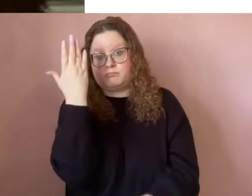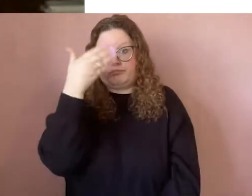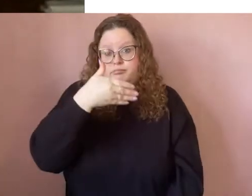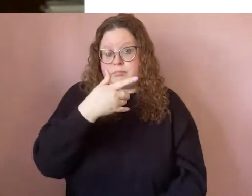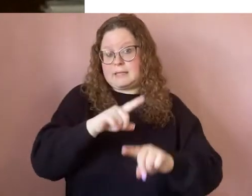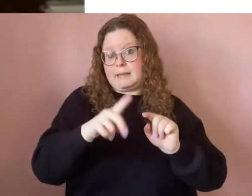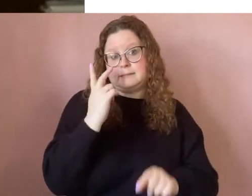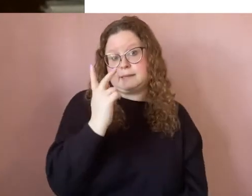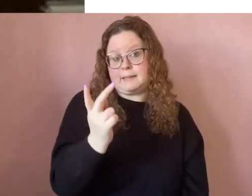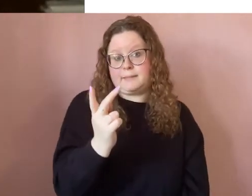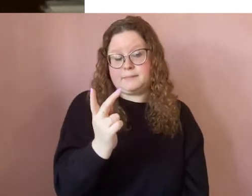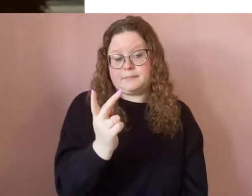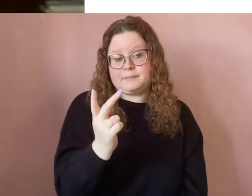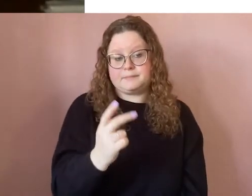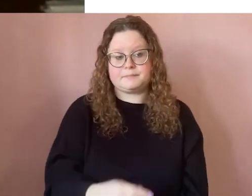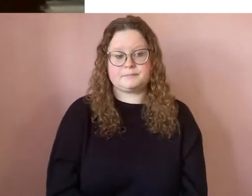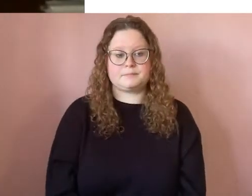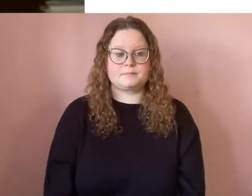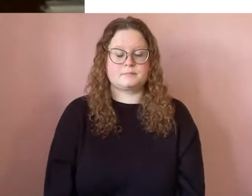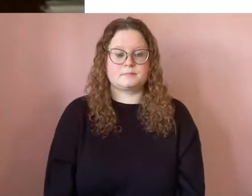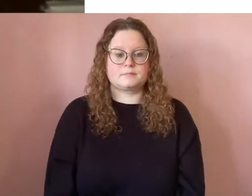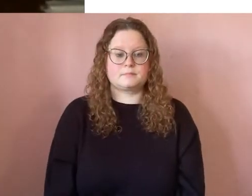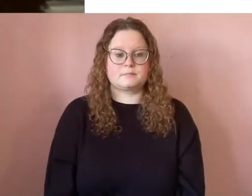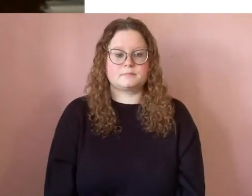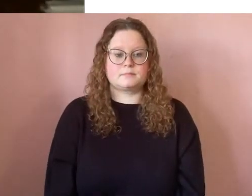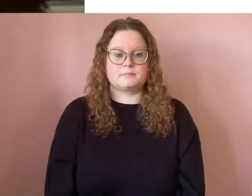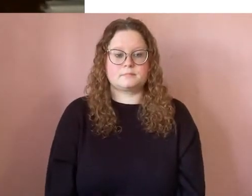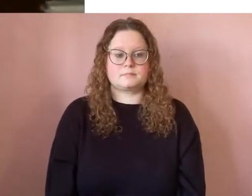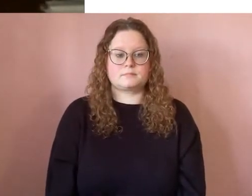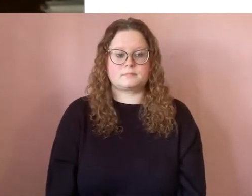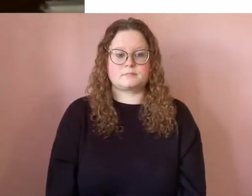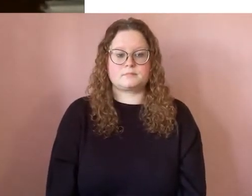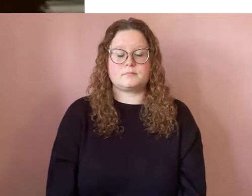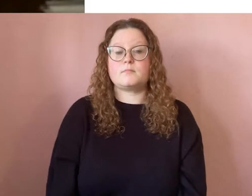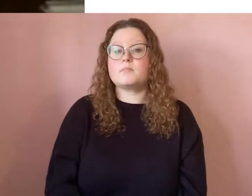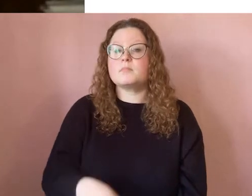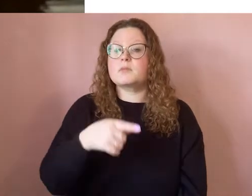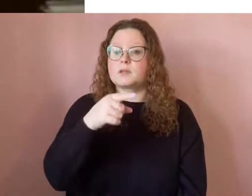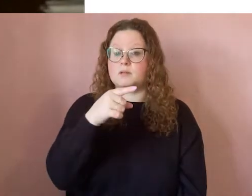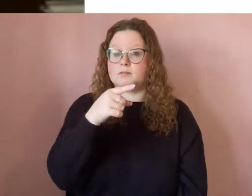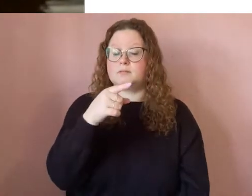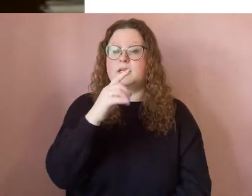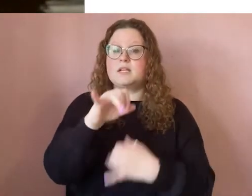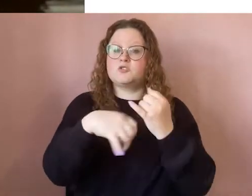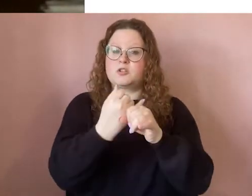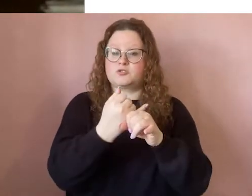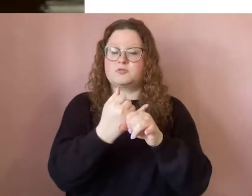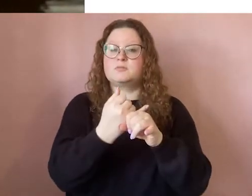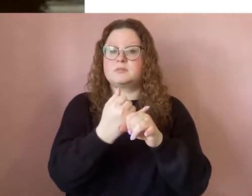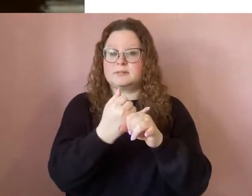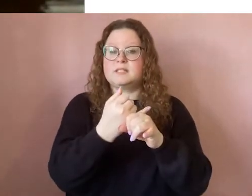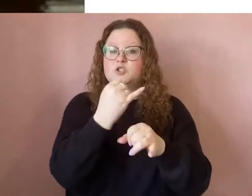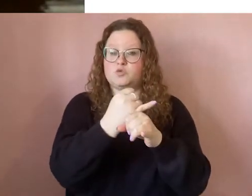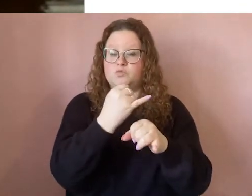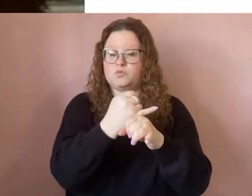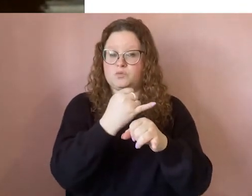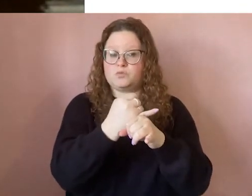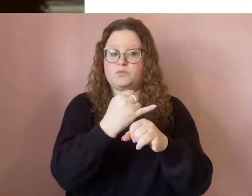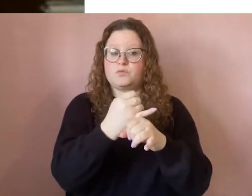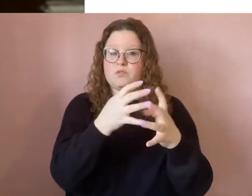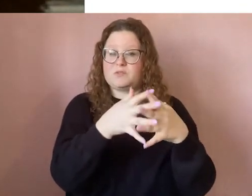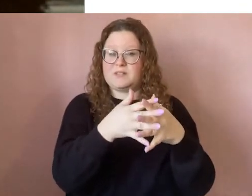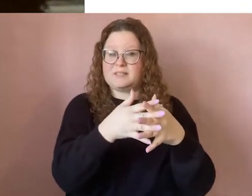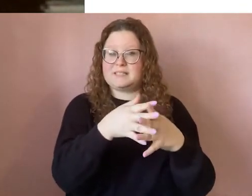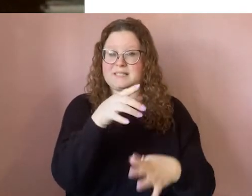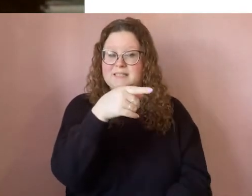The overarching goal of the National Institute for Mental Health in the United States is one we can celebrate, and that is the